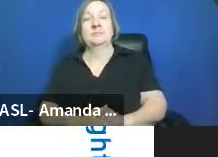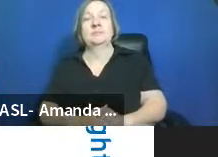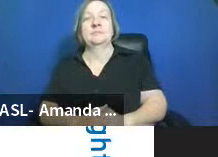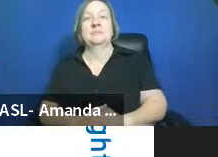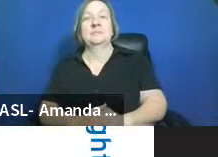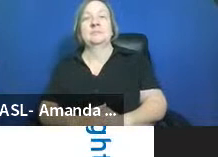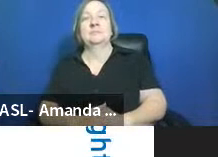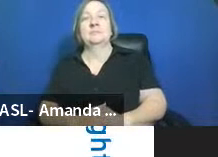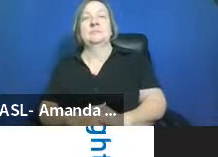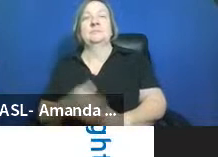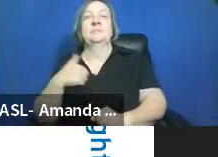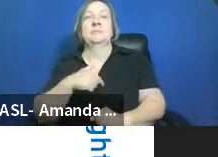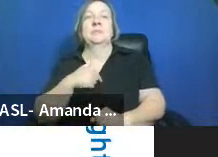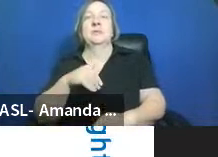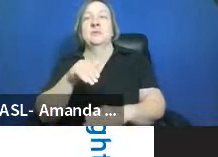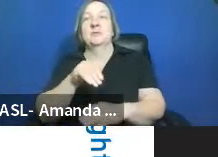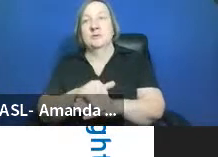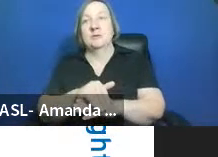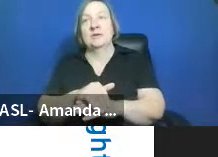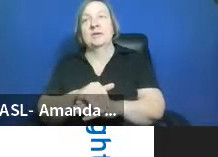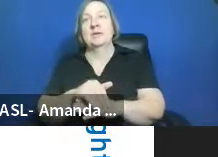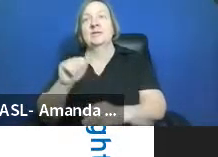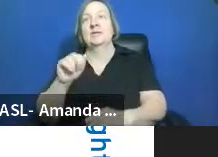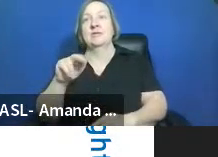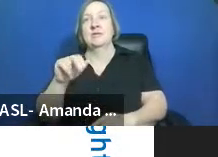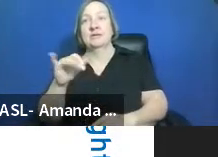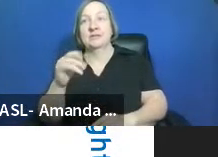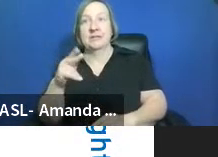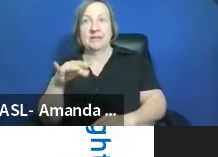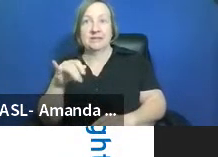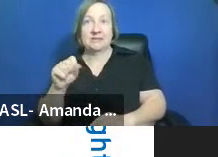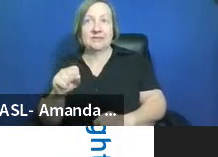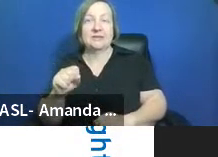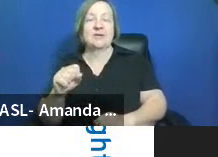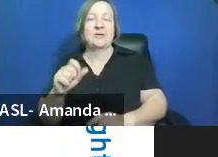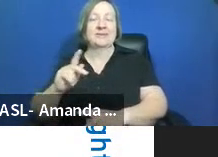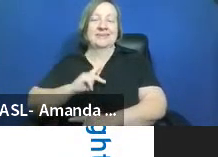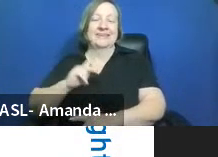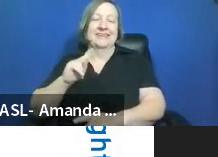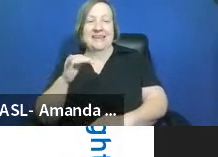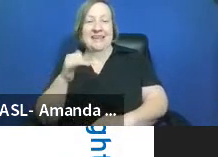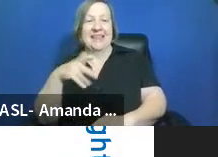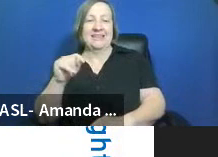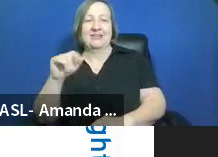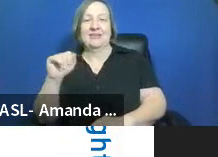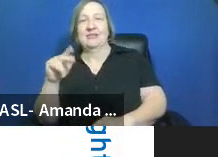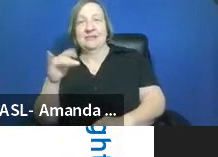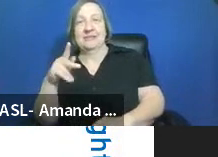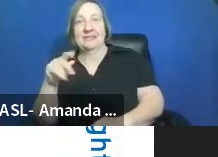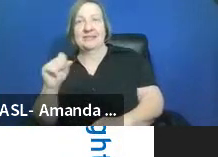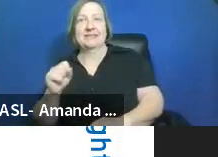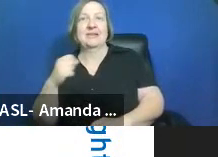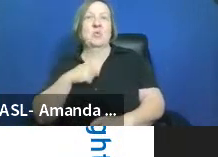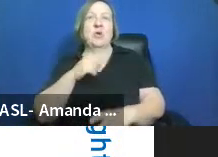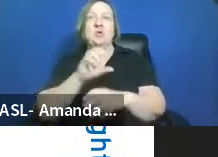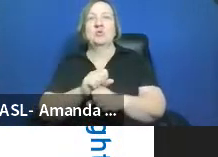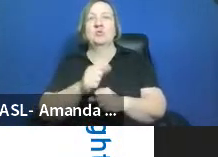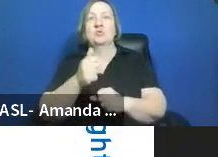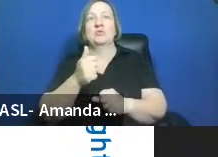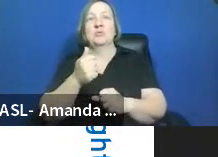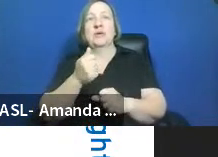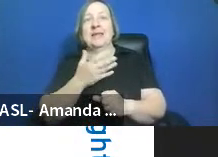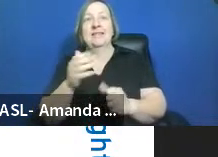So we're Knight Architects. We specialize exclusively in bridge design. We're pretty useless at anything with a door,